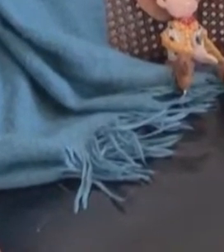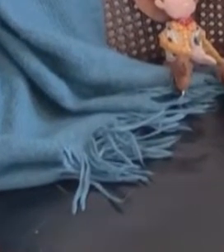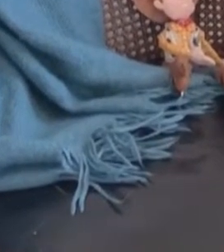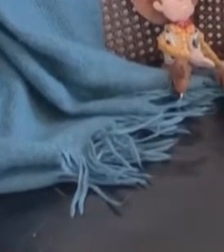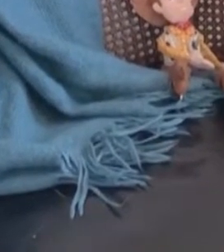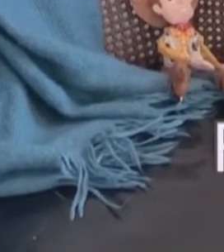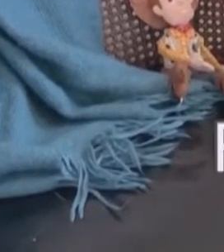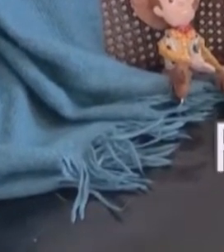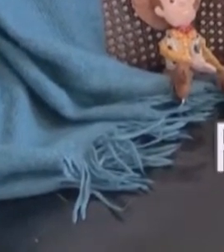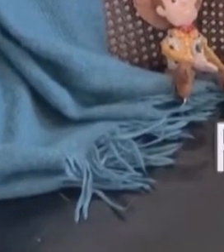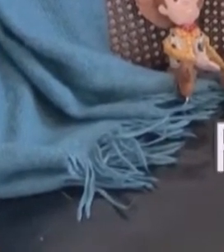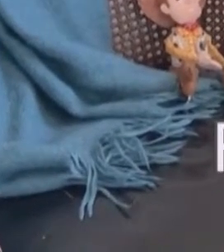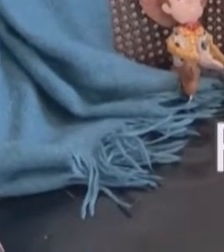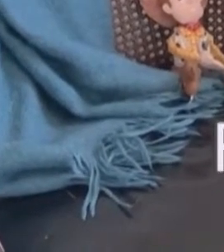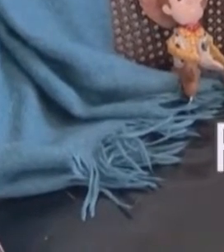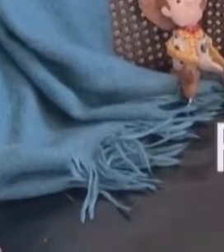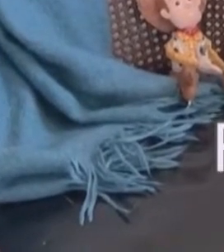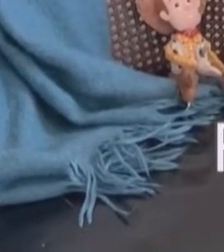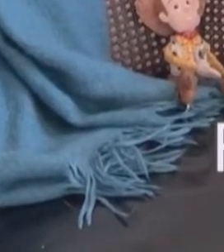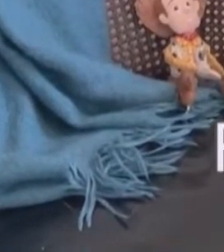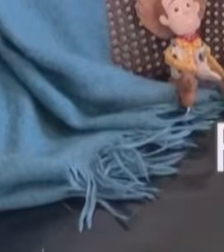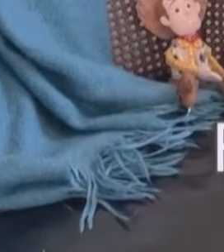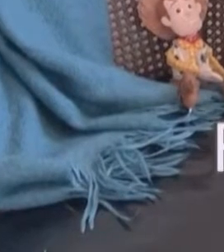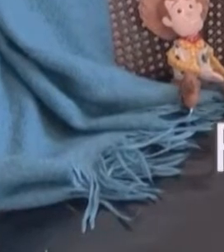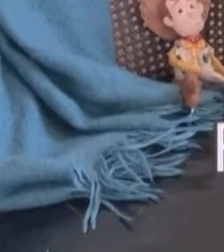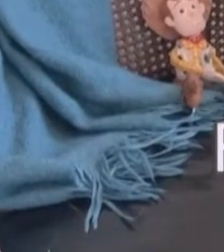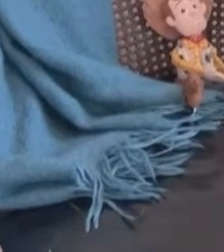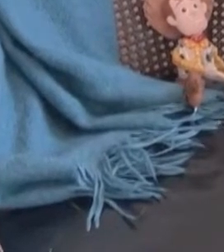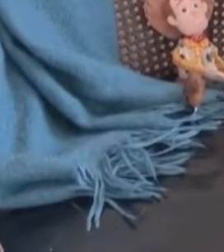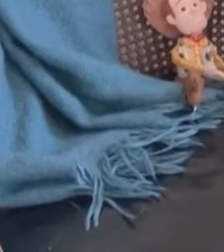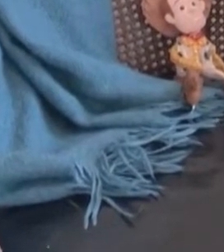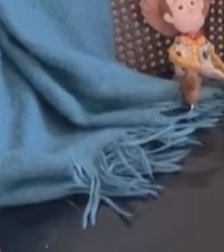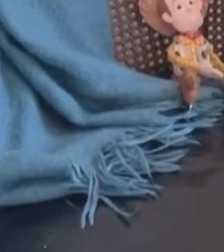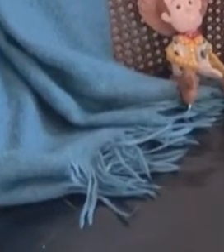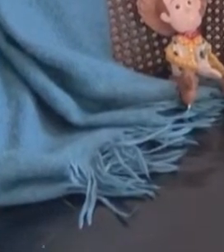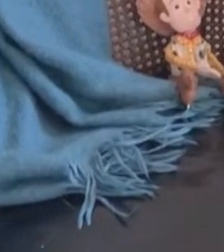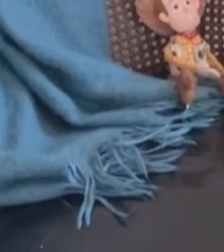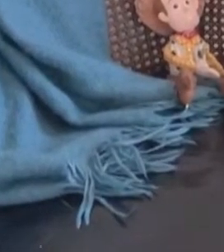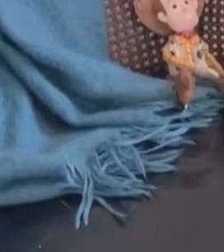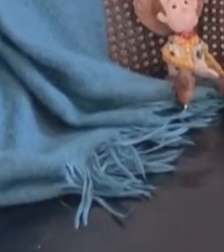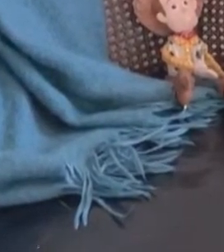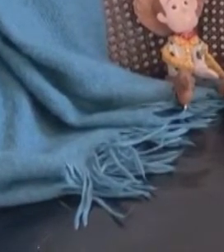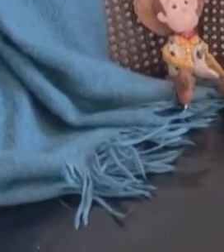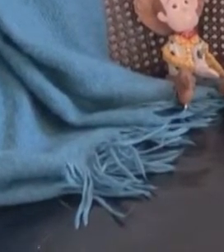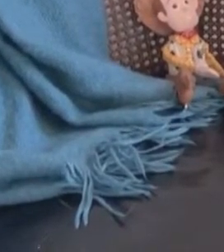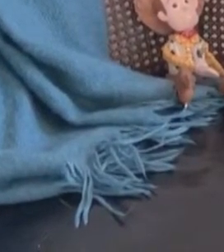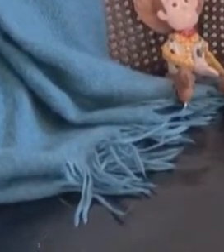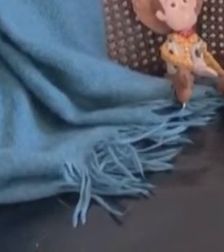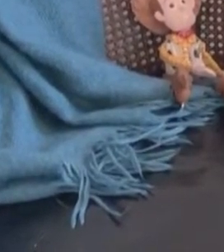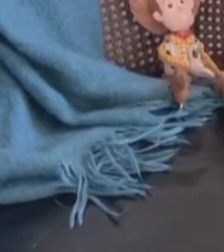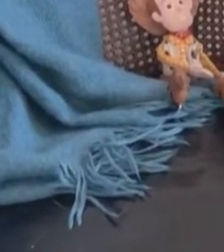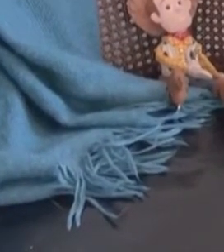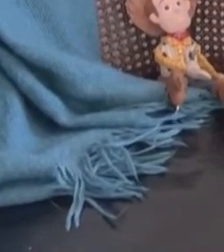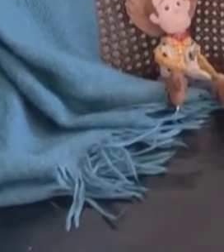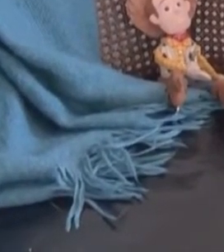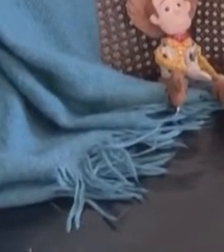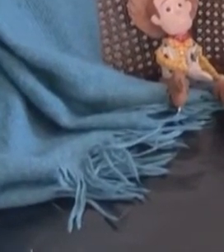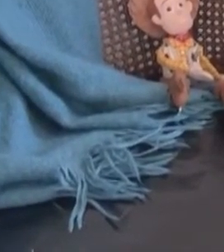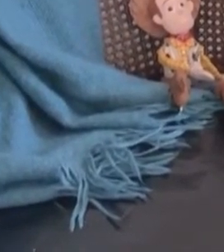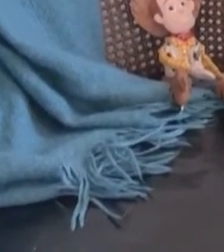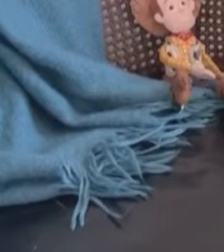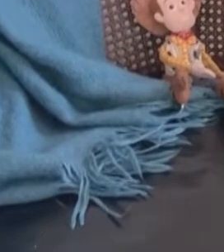he is good, for his steadfast love endures forever. This is the word of the Lord. Thanks be to